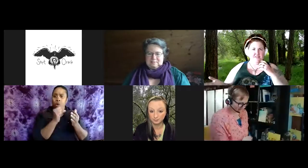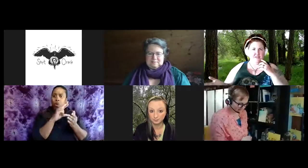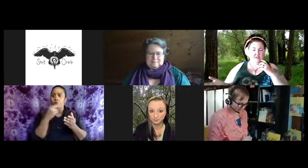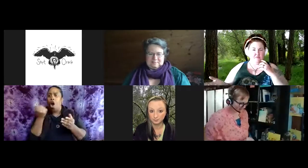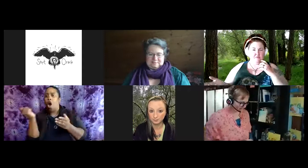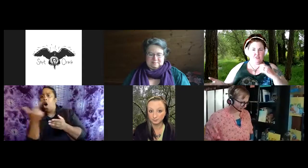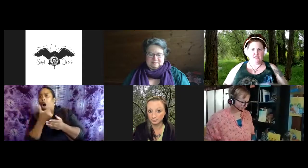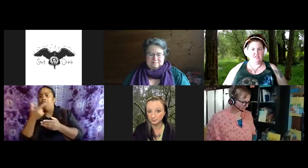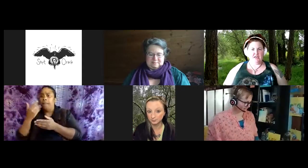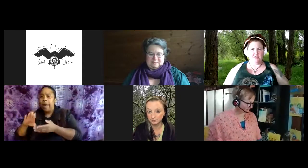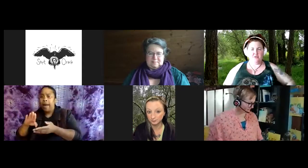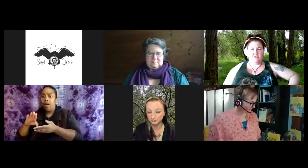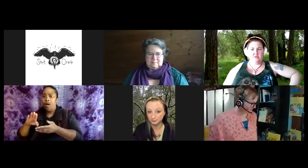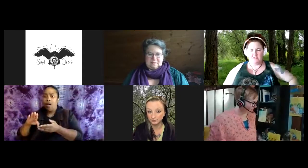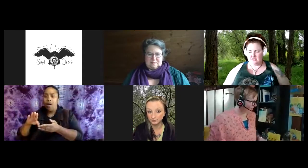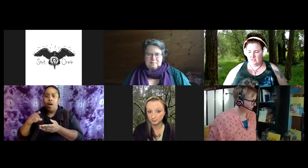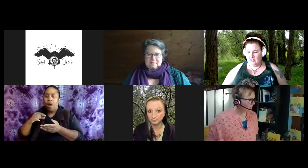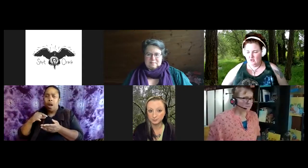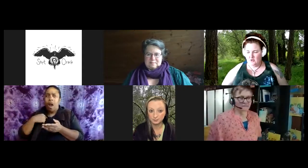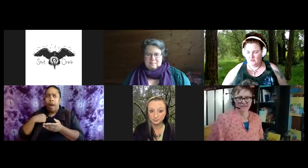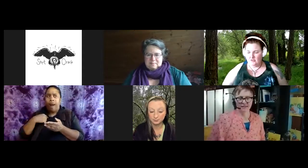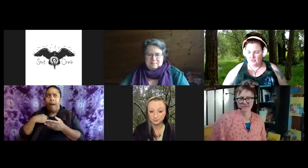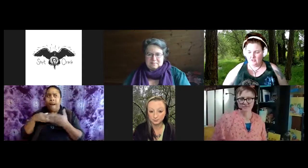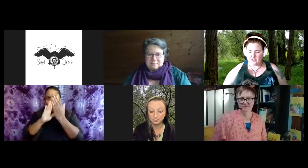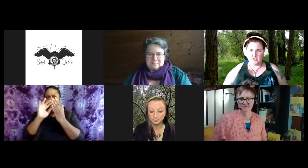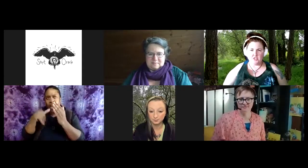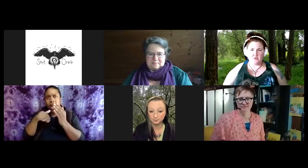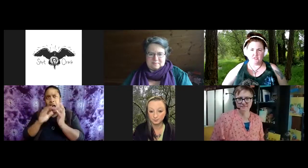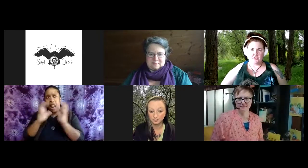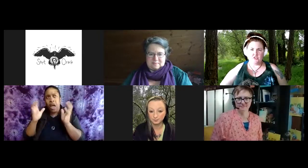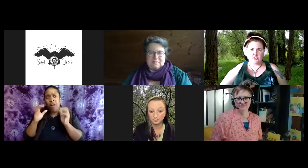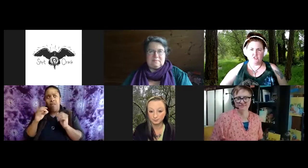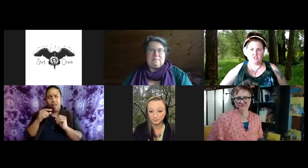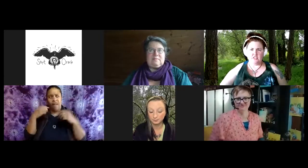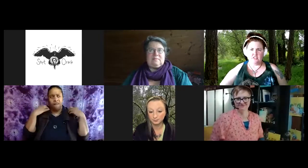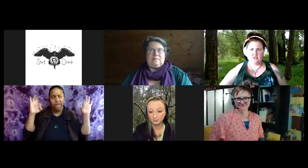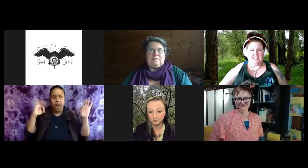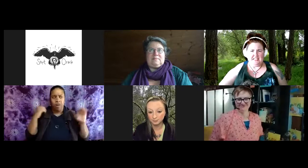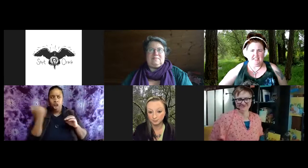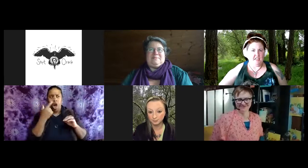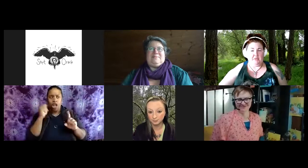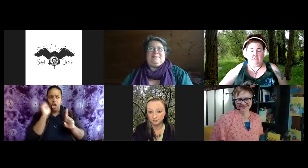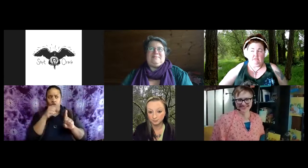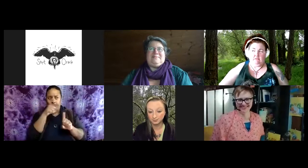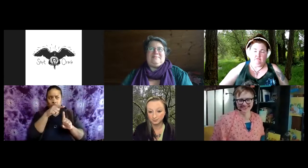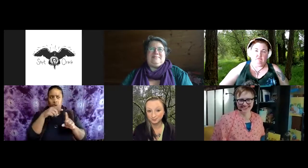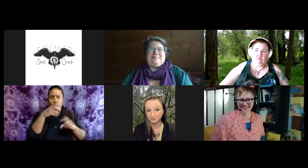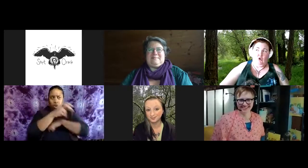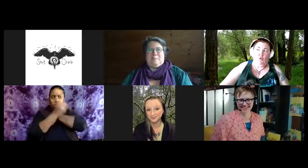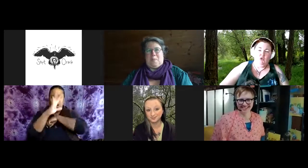that I've personally encountered the most, is that, well, don't they all trick you and steal your children and do things like that? And I'm